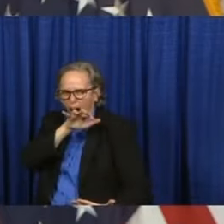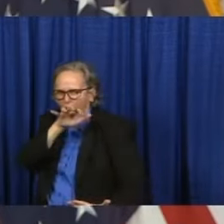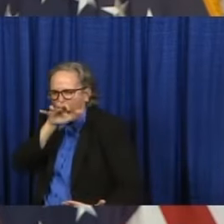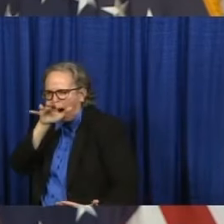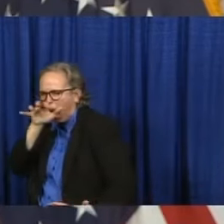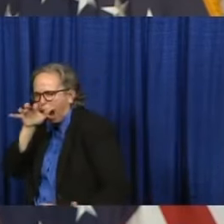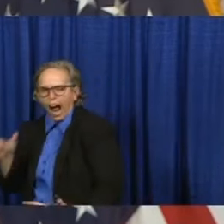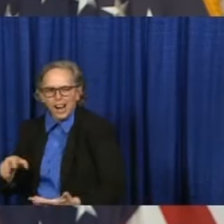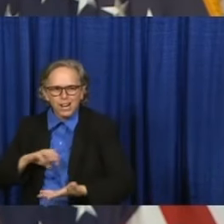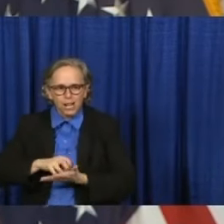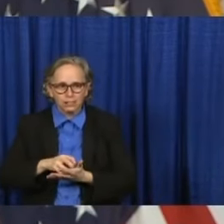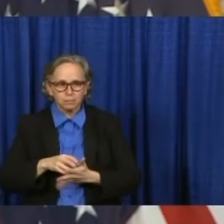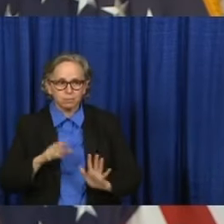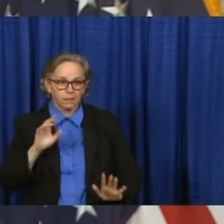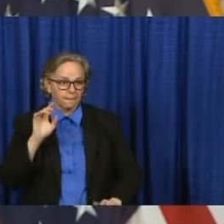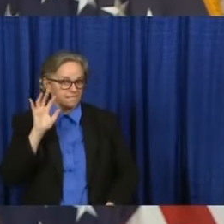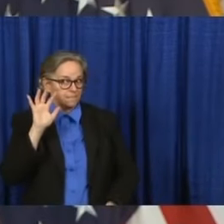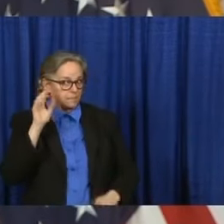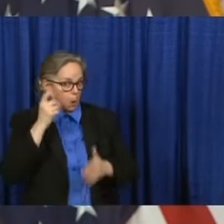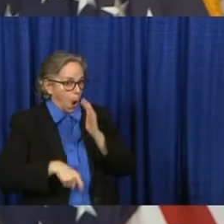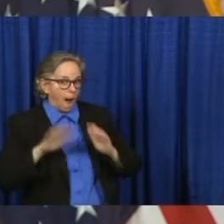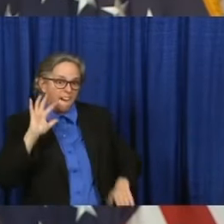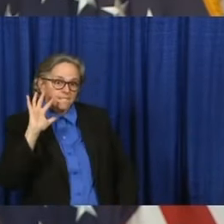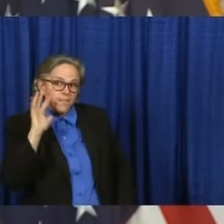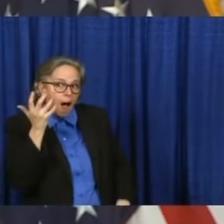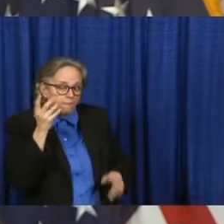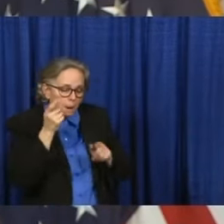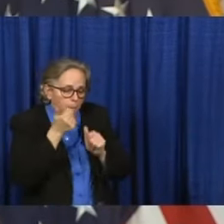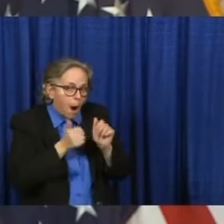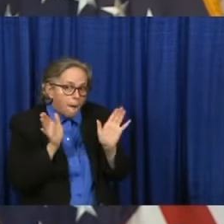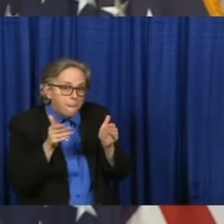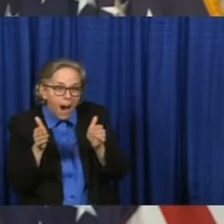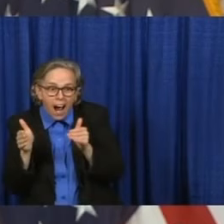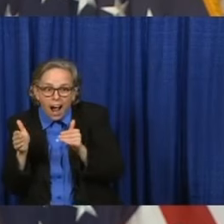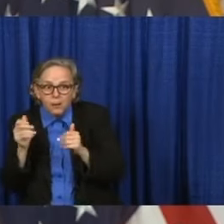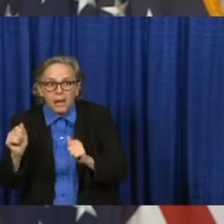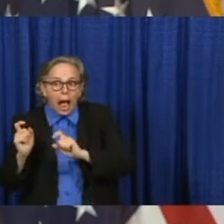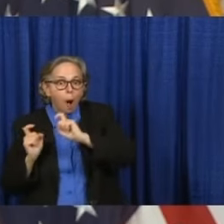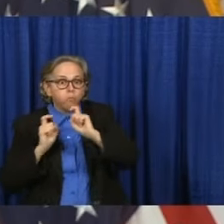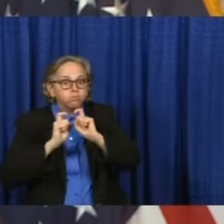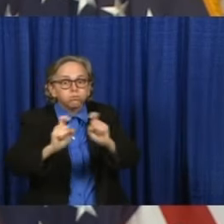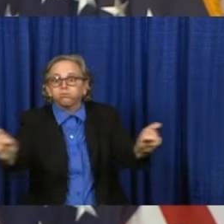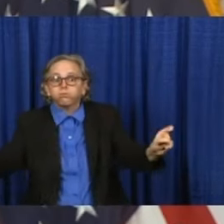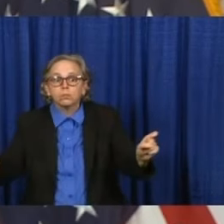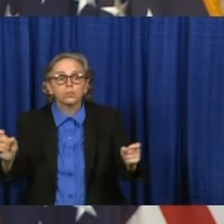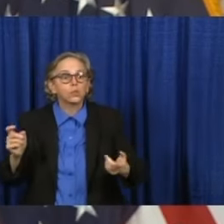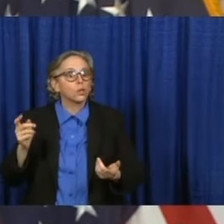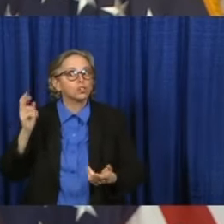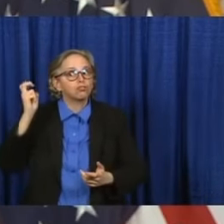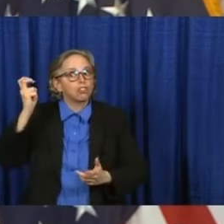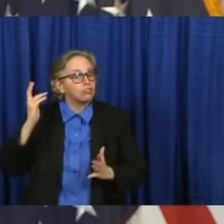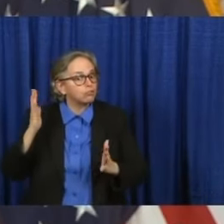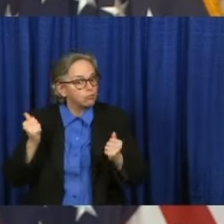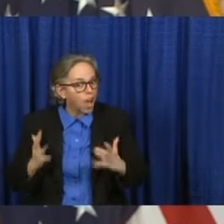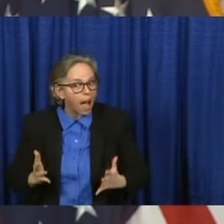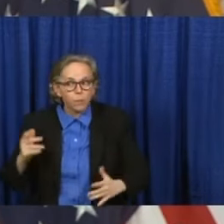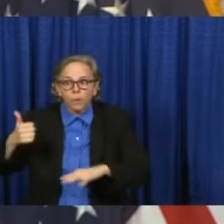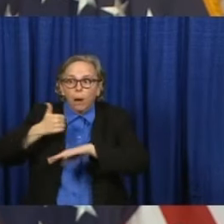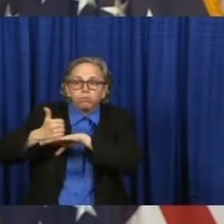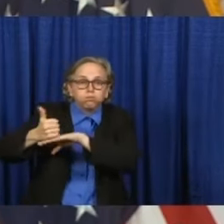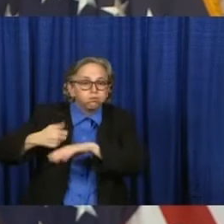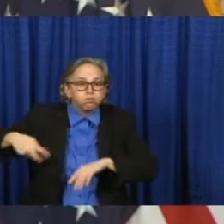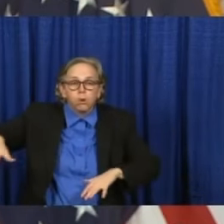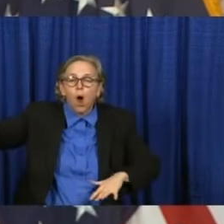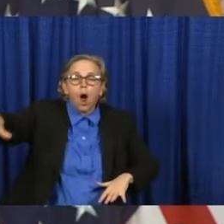only $5 a box, you can donate cookies to the truckers traveling along hauls through Ohio. The